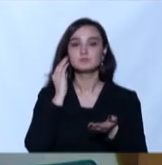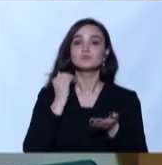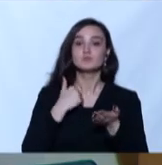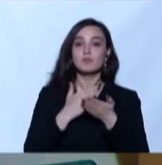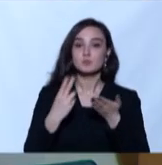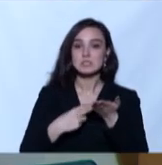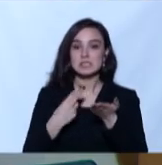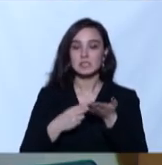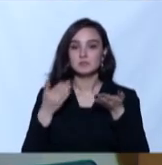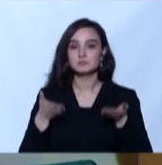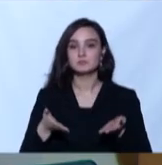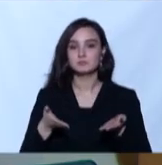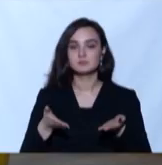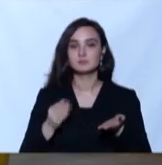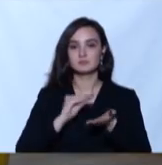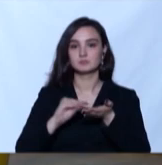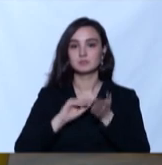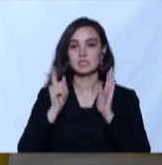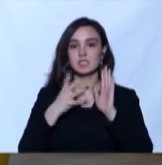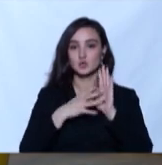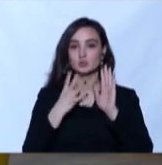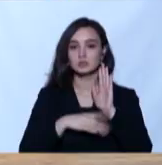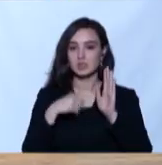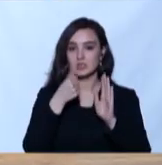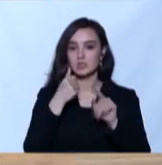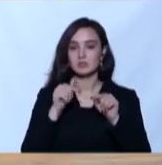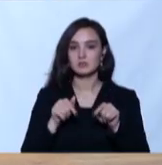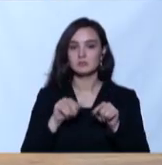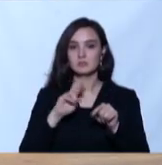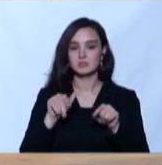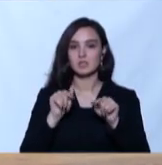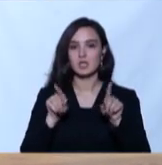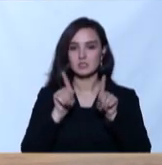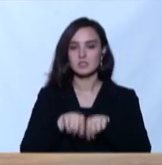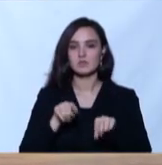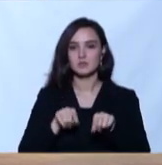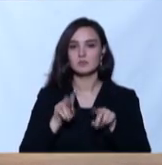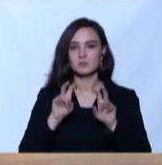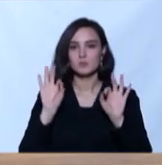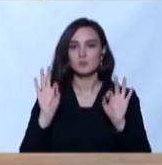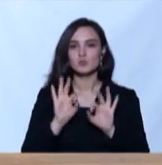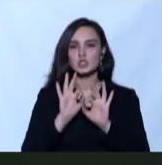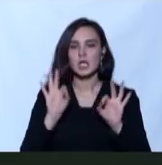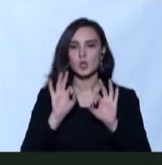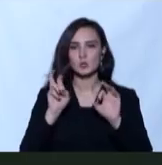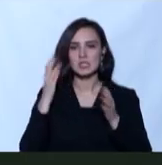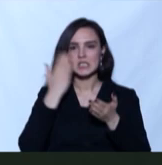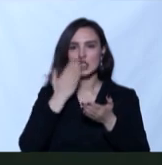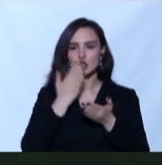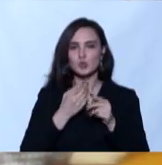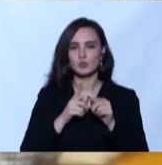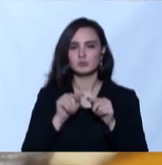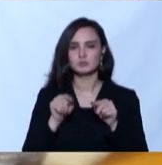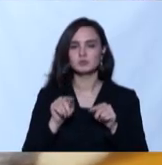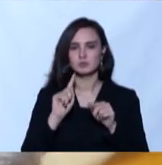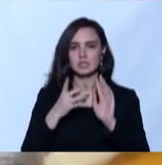we have the book. Written in 1900. In 1900. And then there was also a musical movie that was